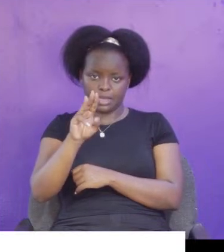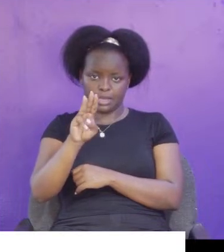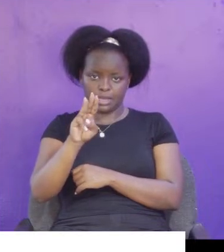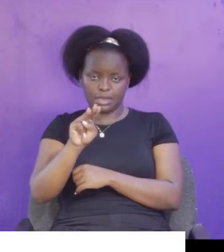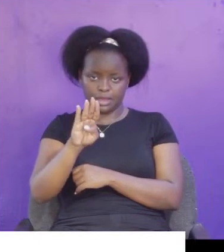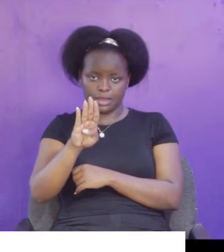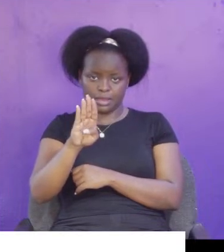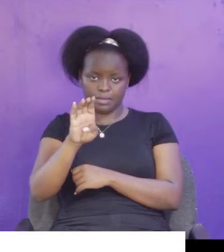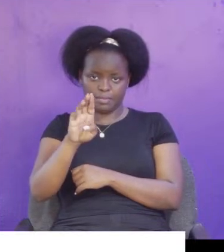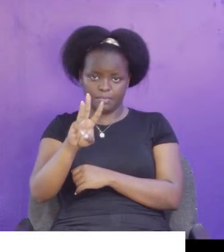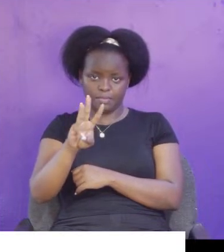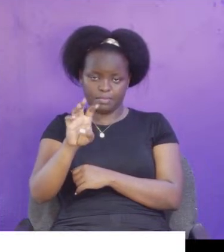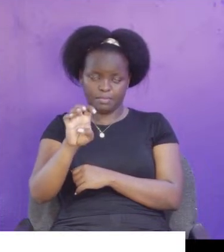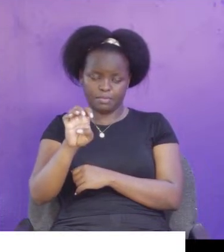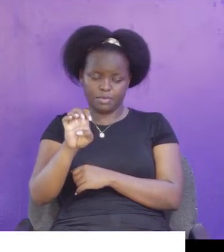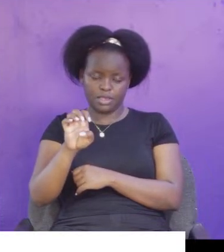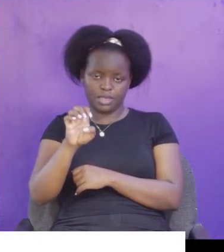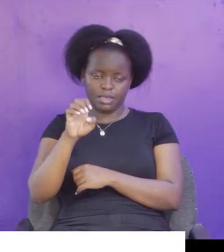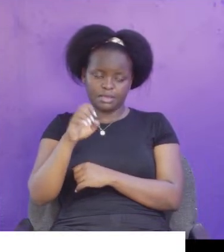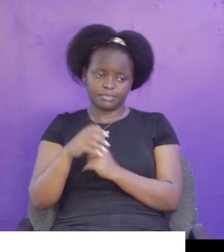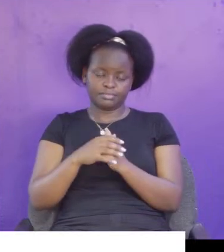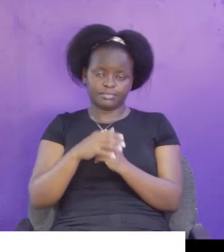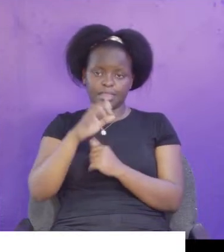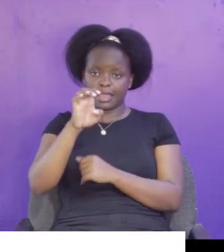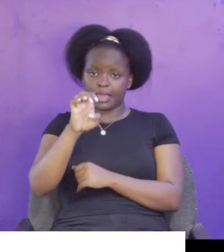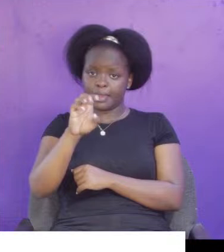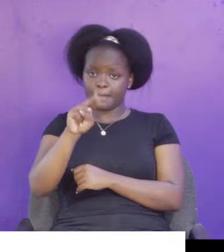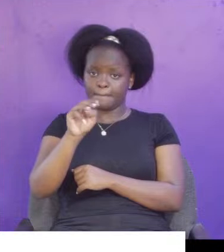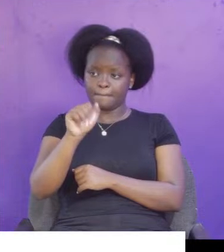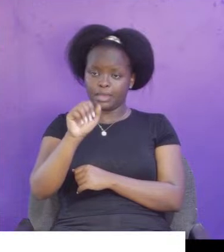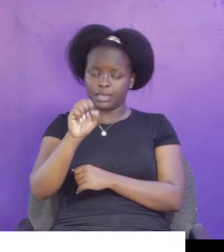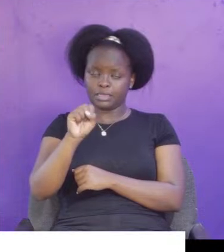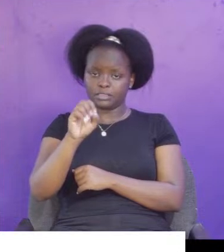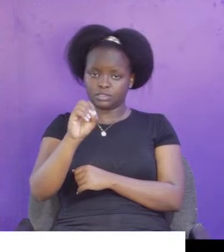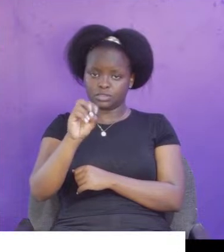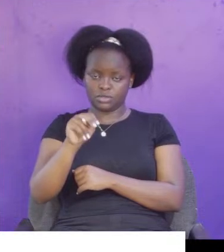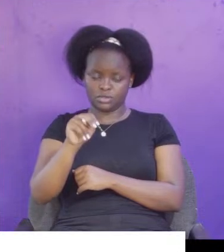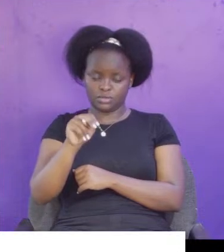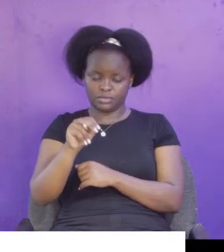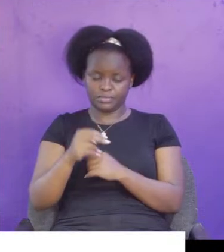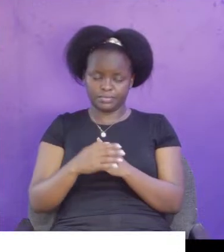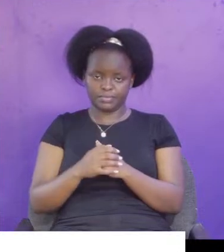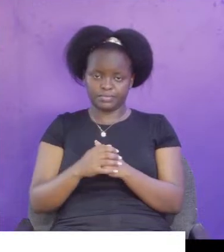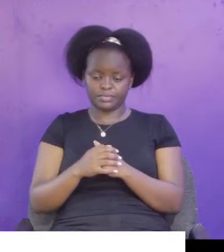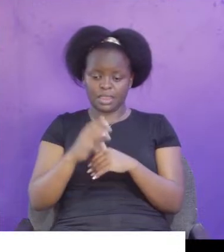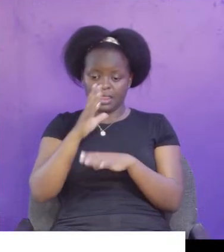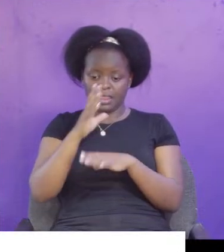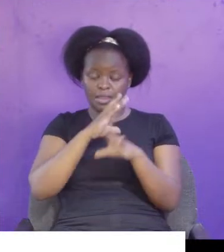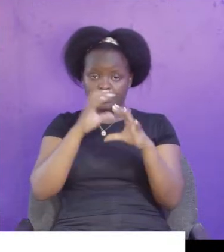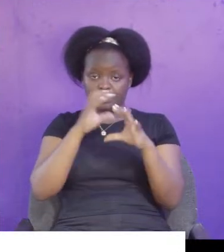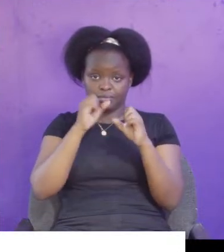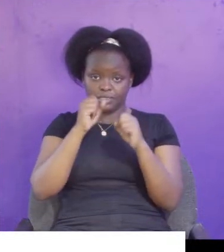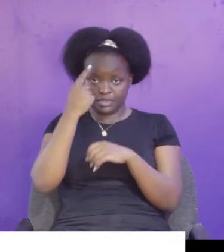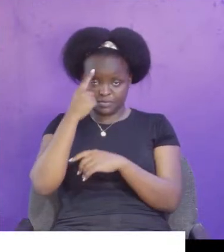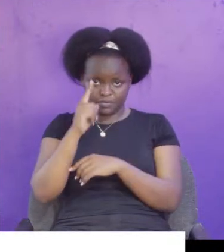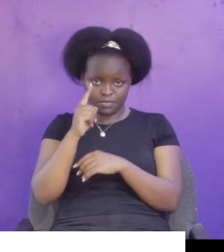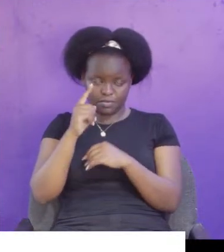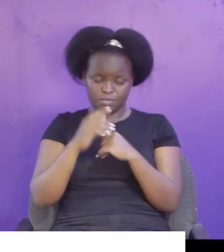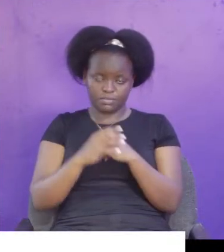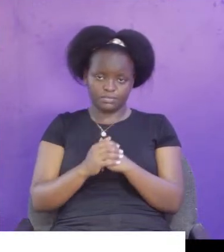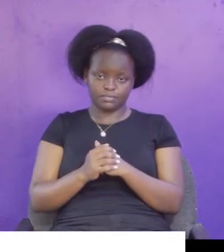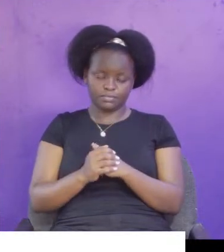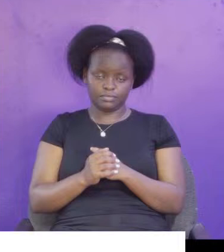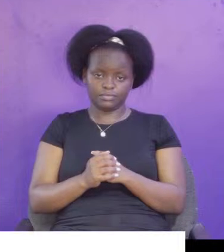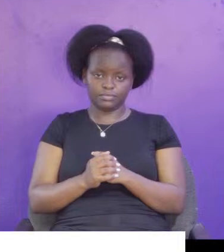Emerson Mnangagwa. The President of the Republic of the